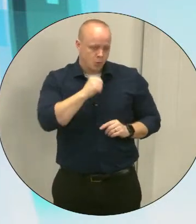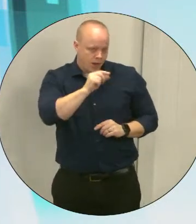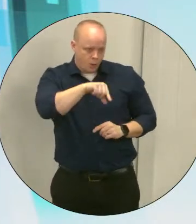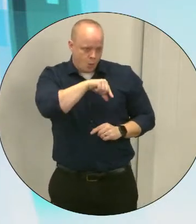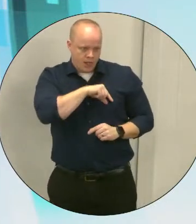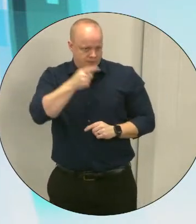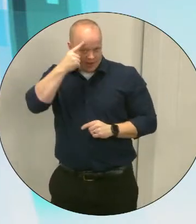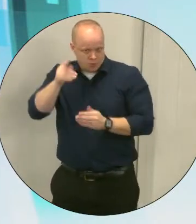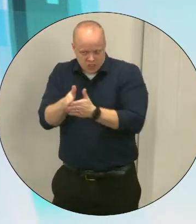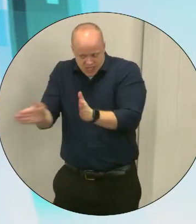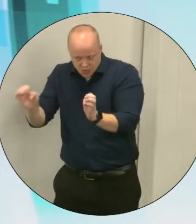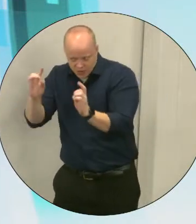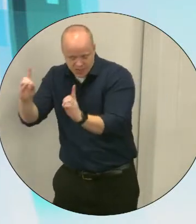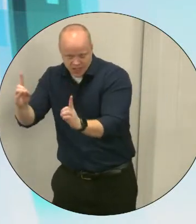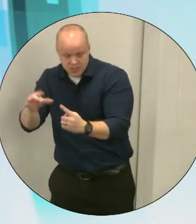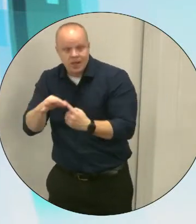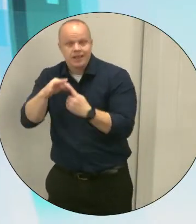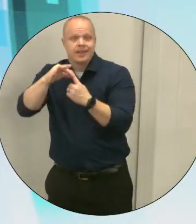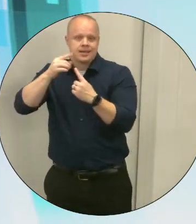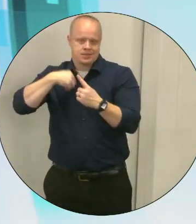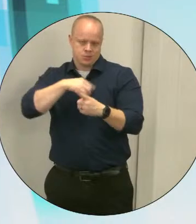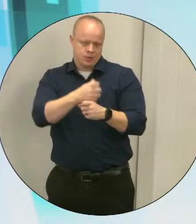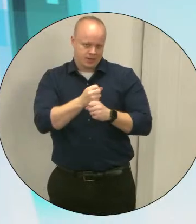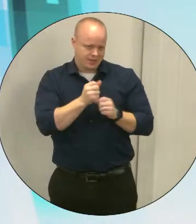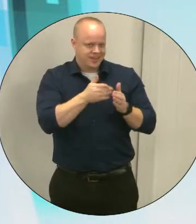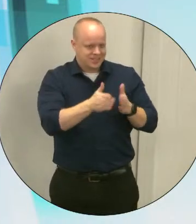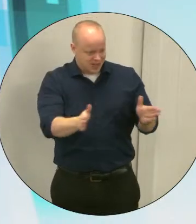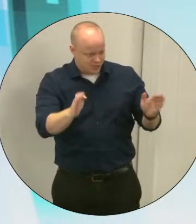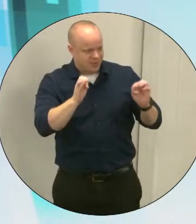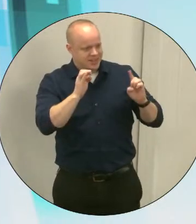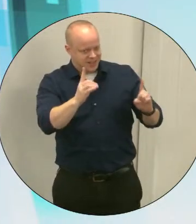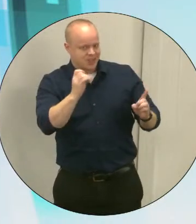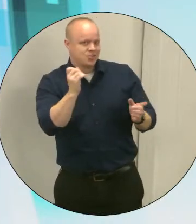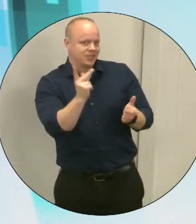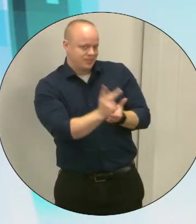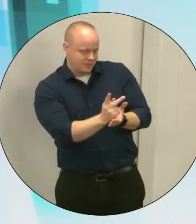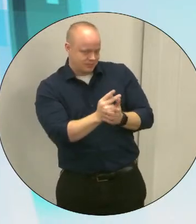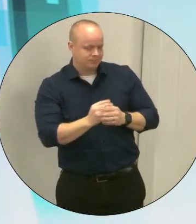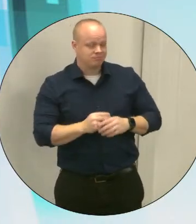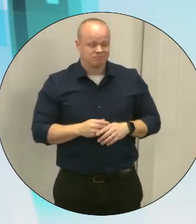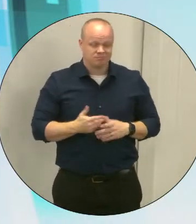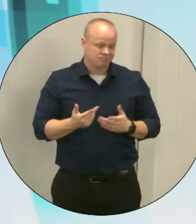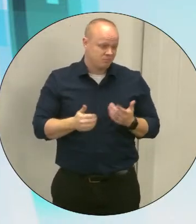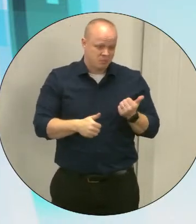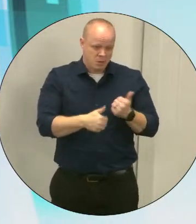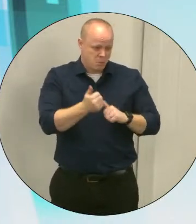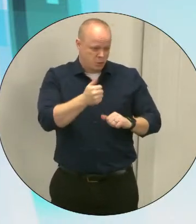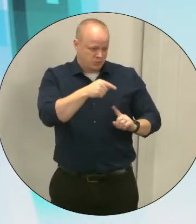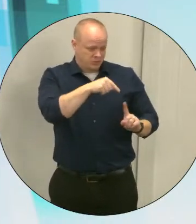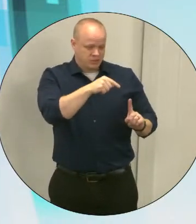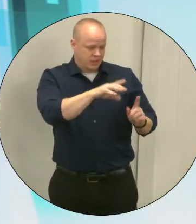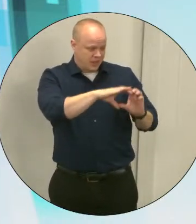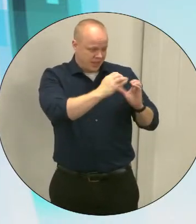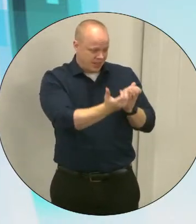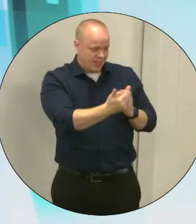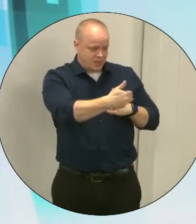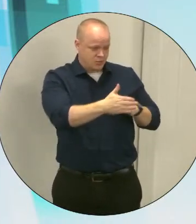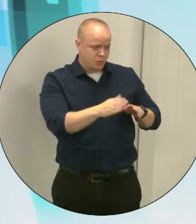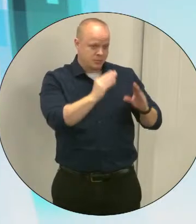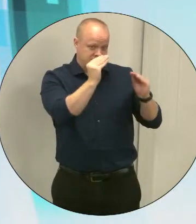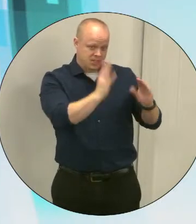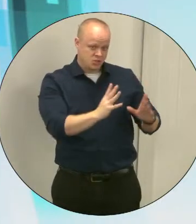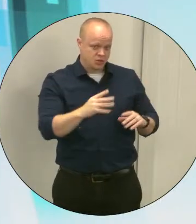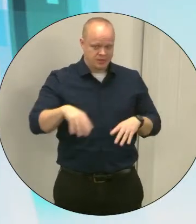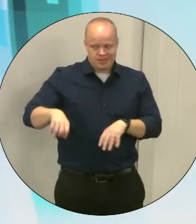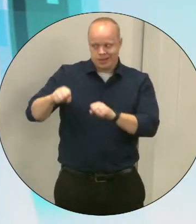general education unless we get a general education endorsement. At most, a classroom teacher takes one class to integrate music